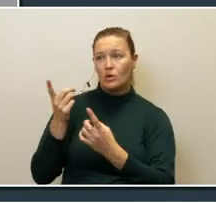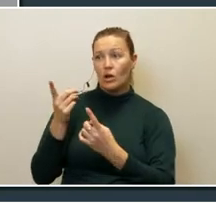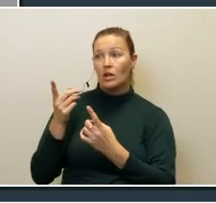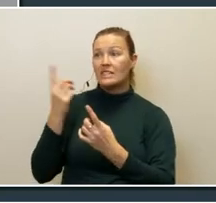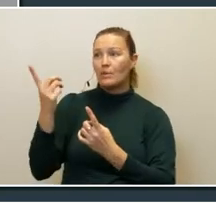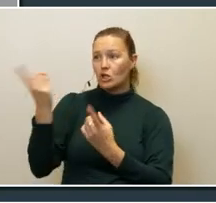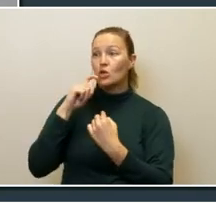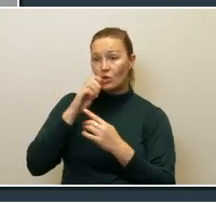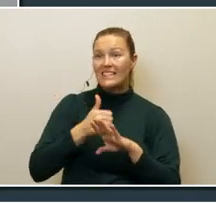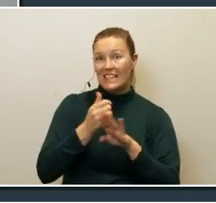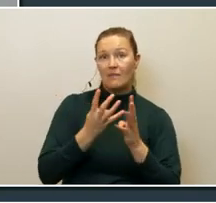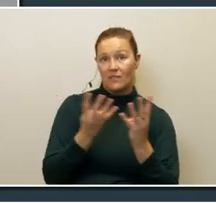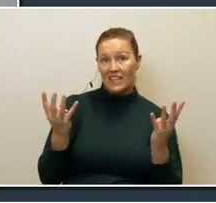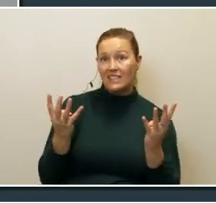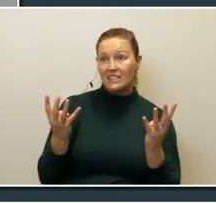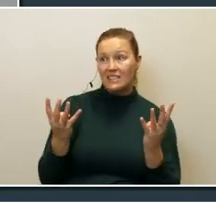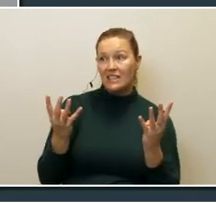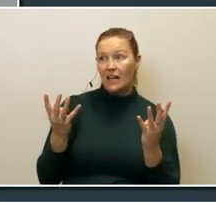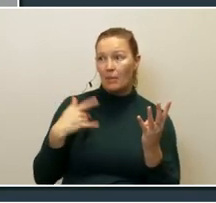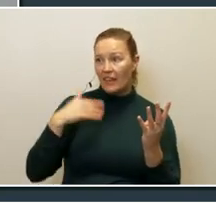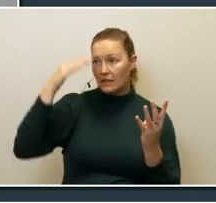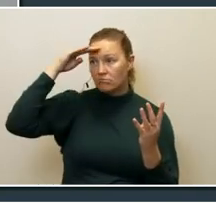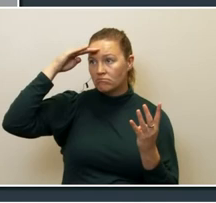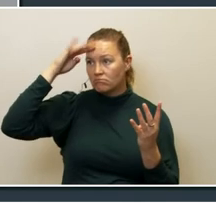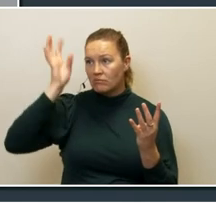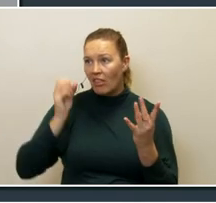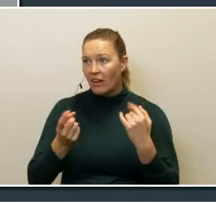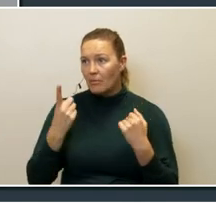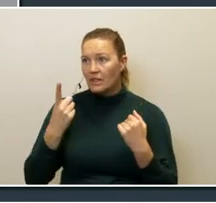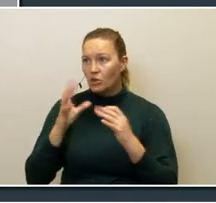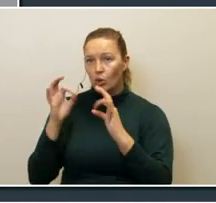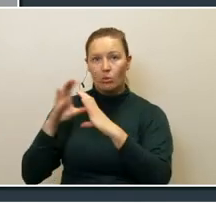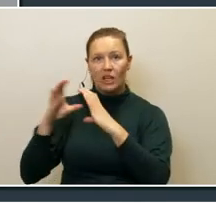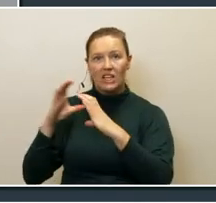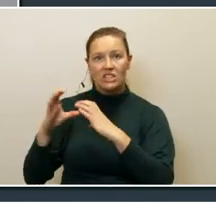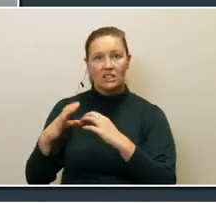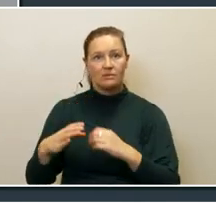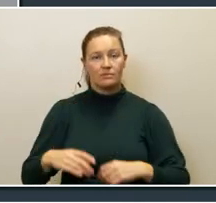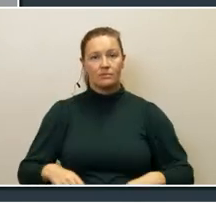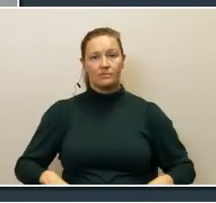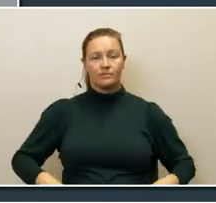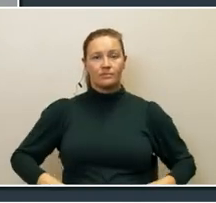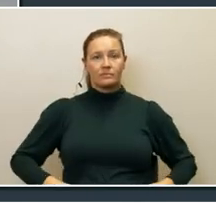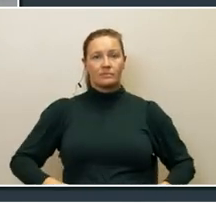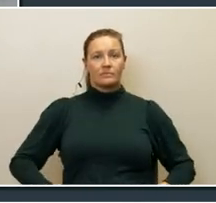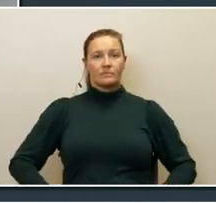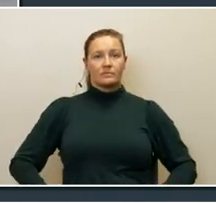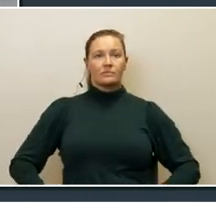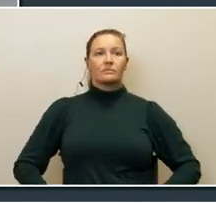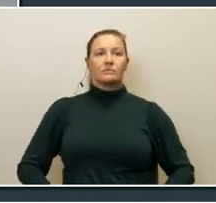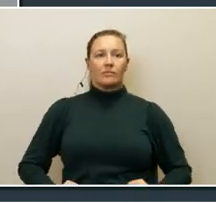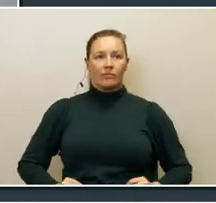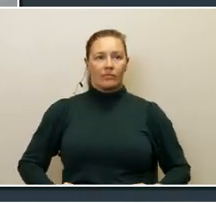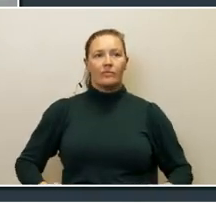got told we were. We were actually promised that fence, be it this high. So just